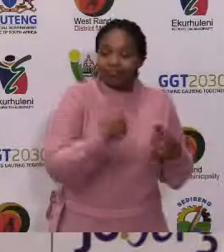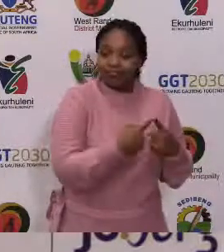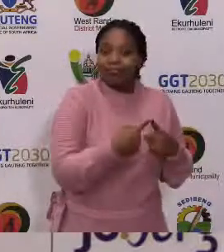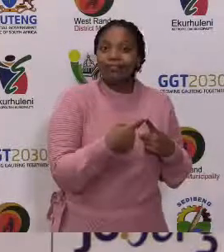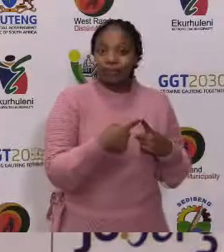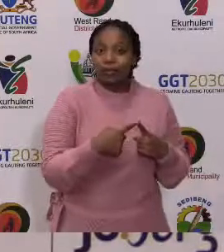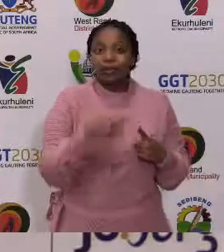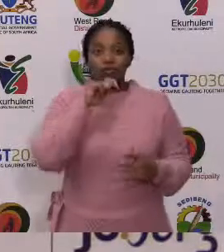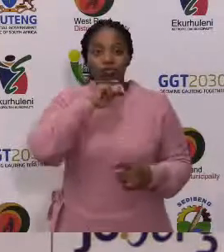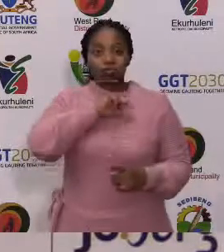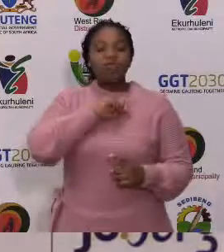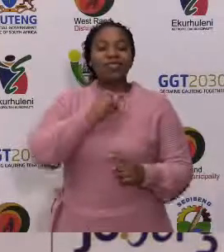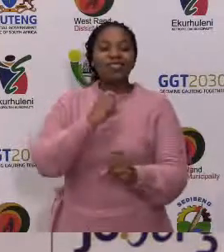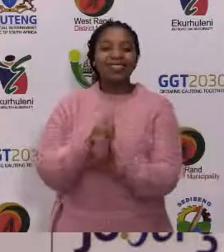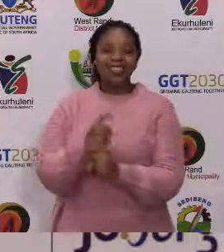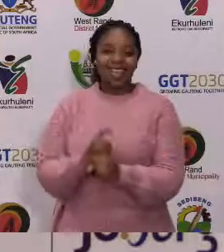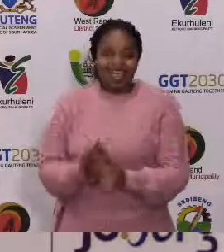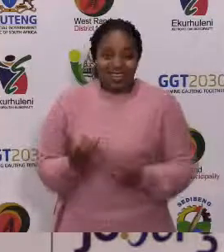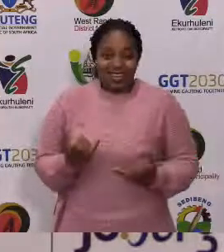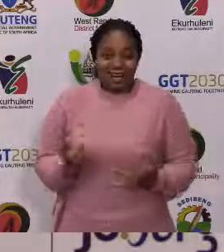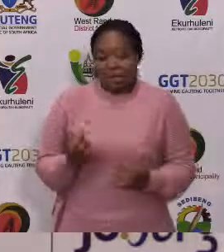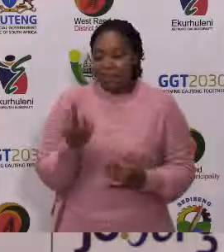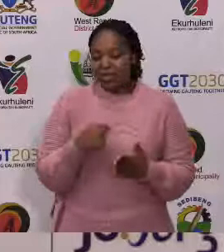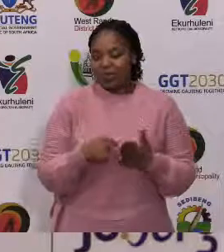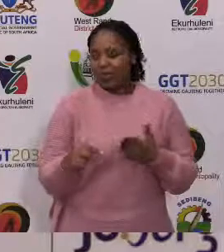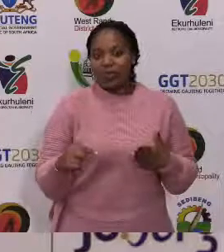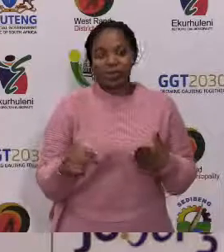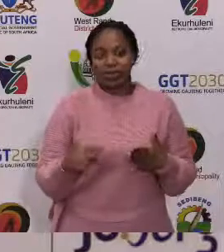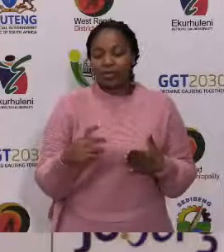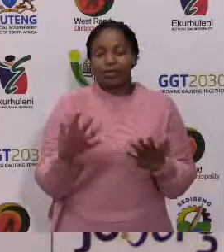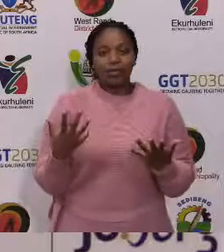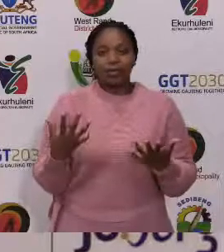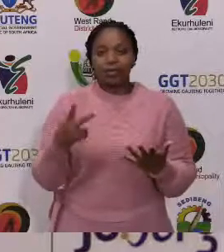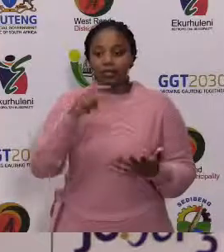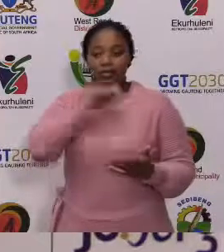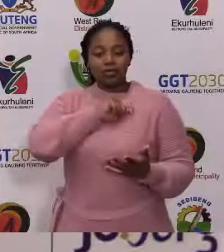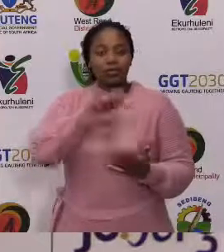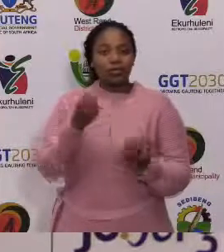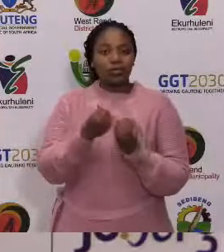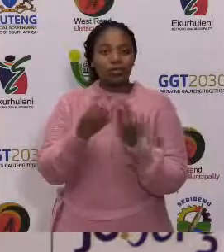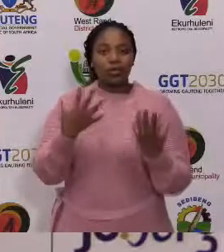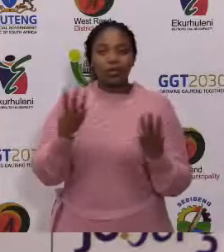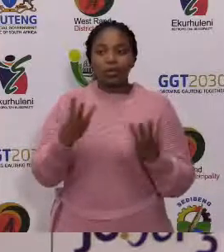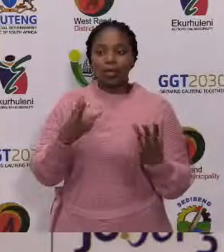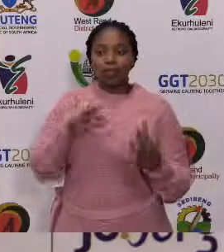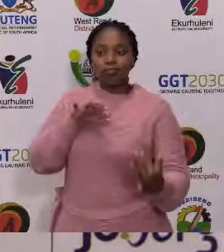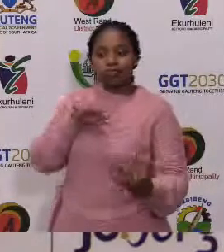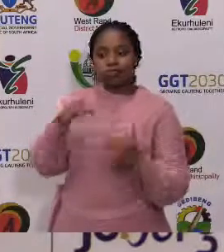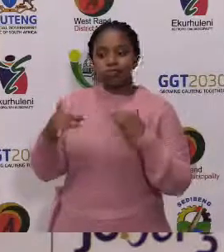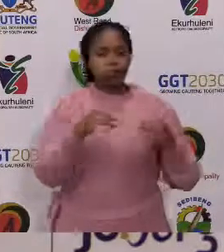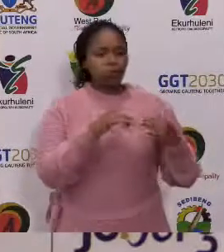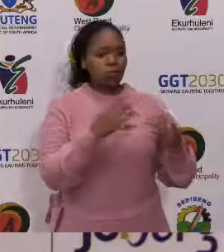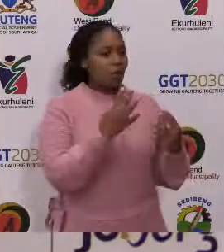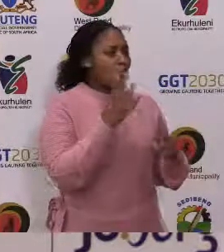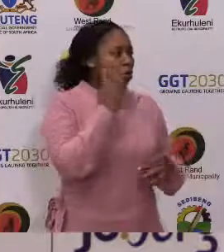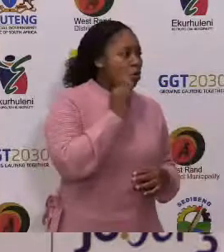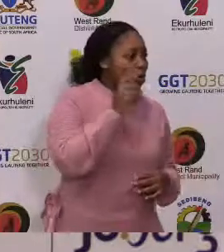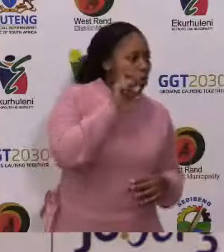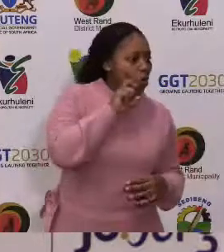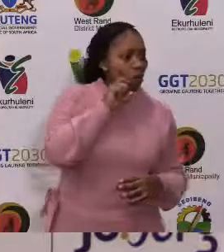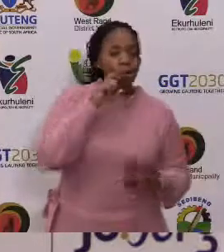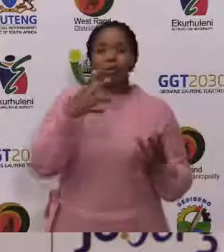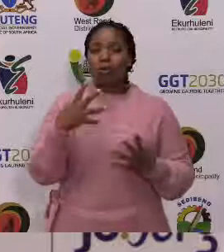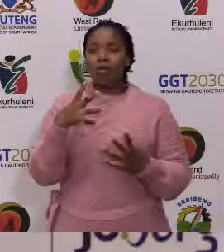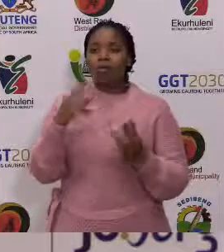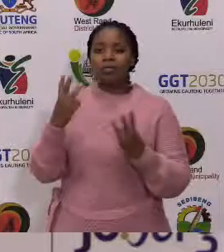it has been a little bit more difficult. This past week, we had lots of interaction with the elderly people at the old